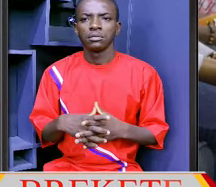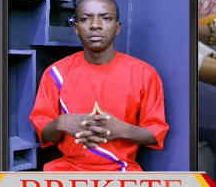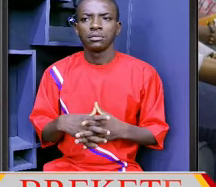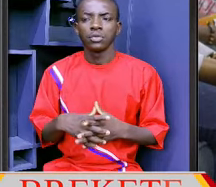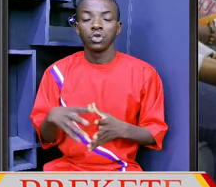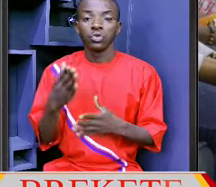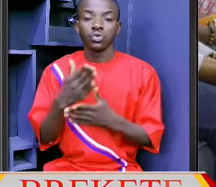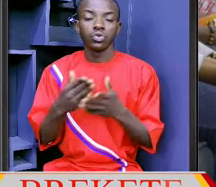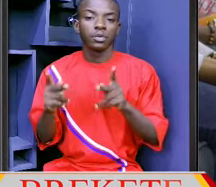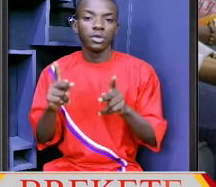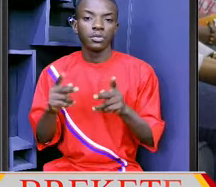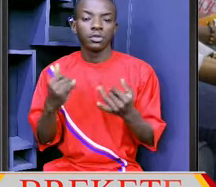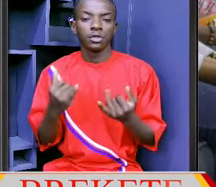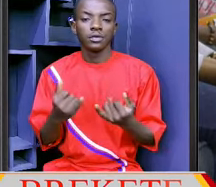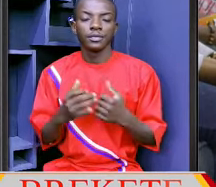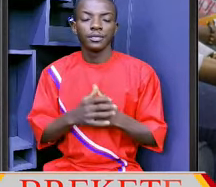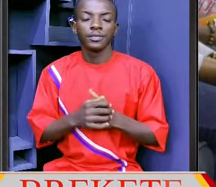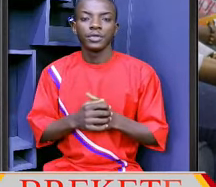Some people now,